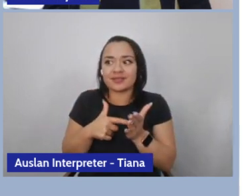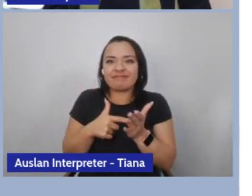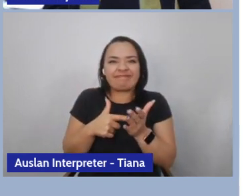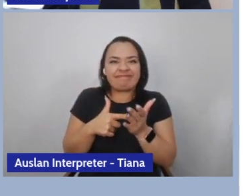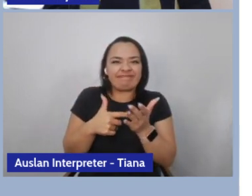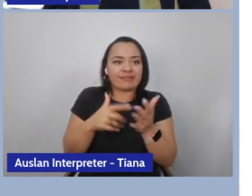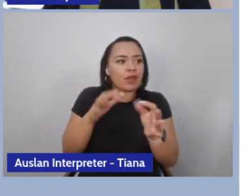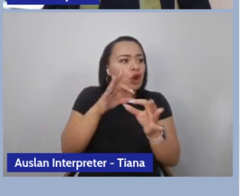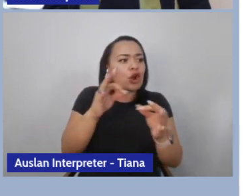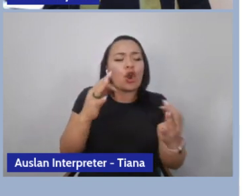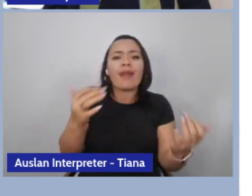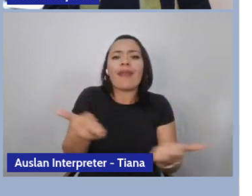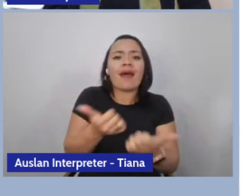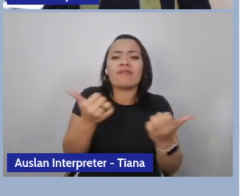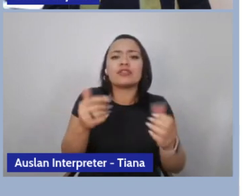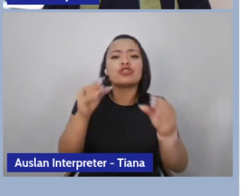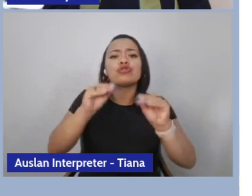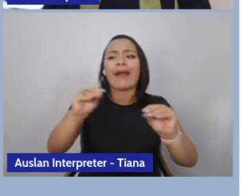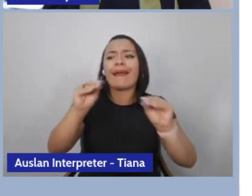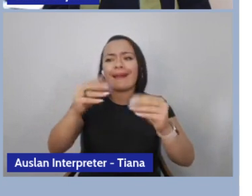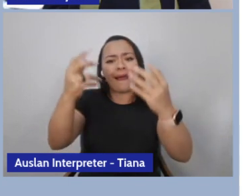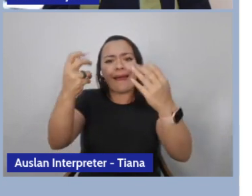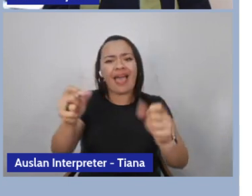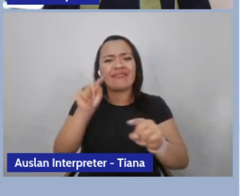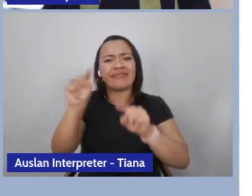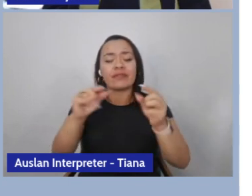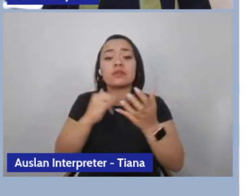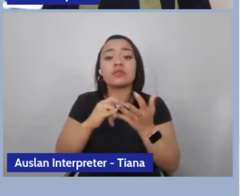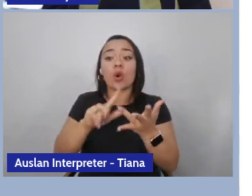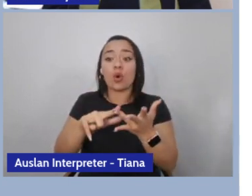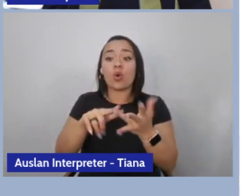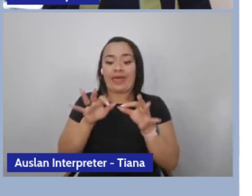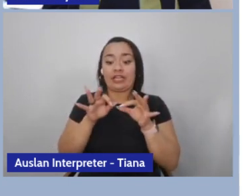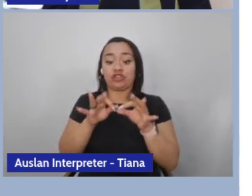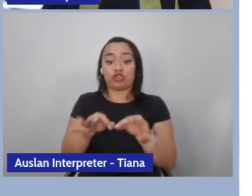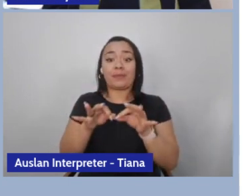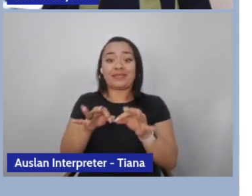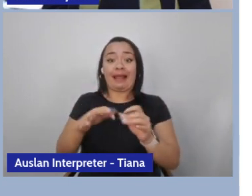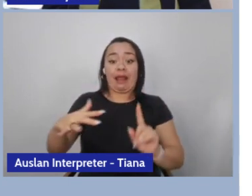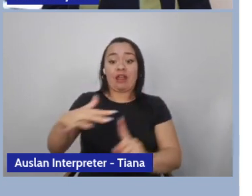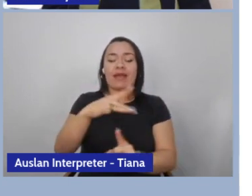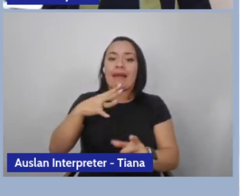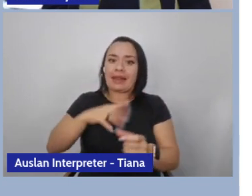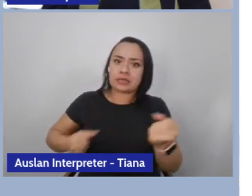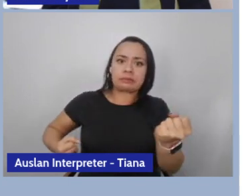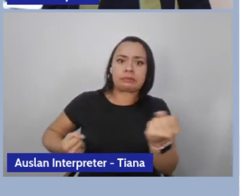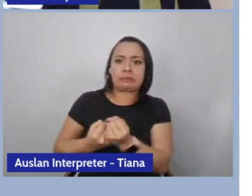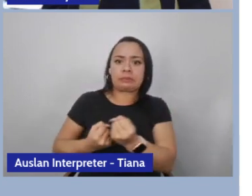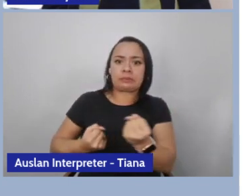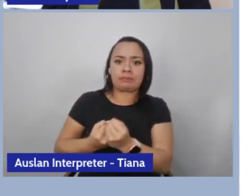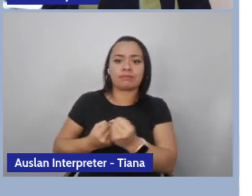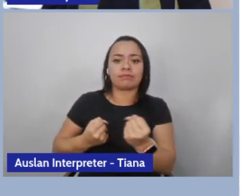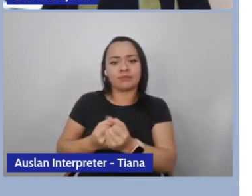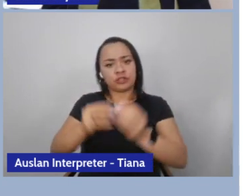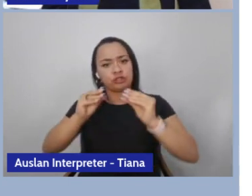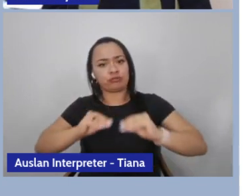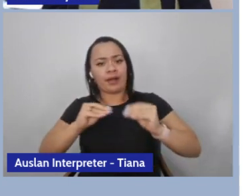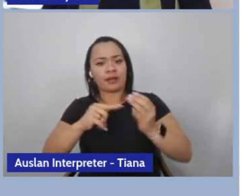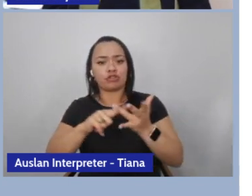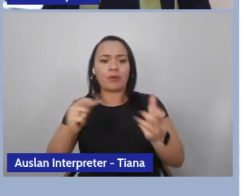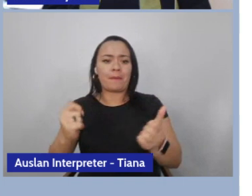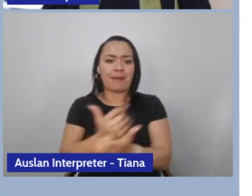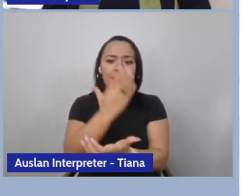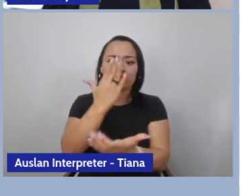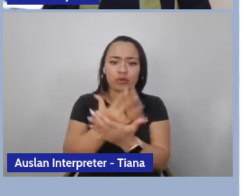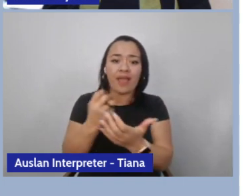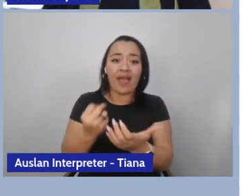and the workforce needs support and bolstering in terms of making sure that you have the